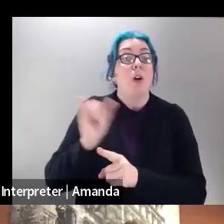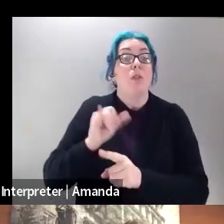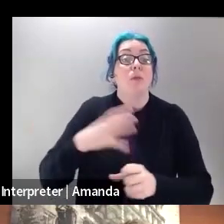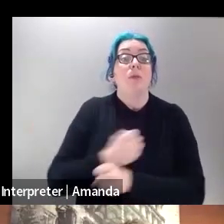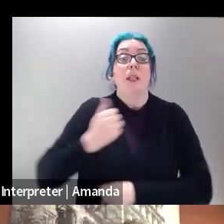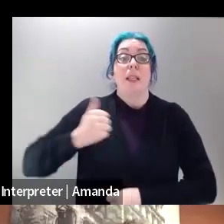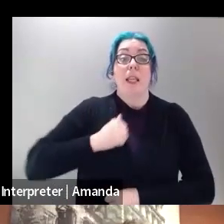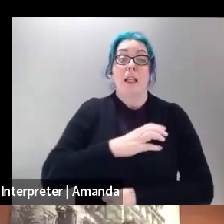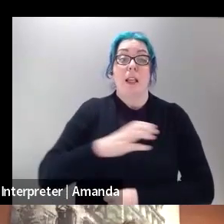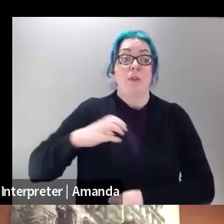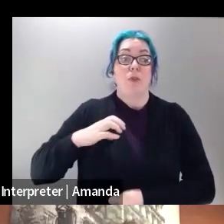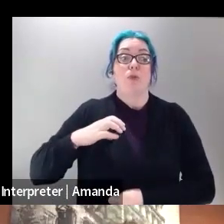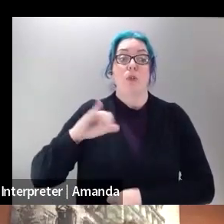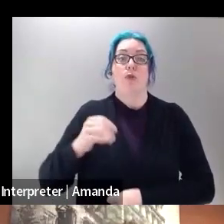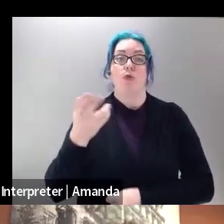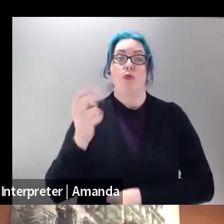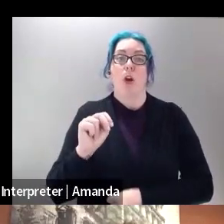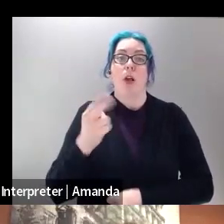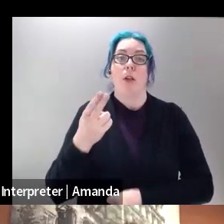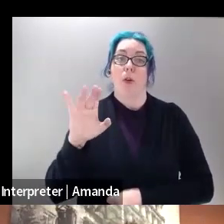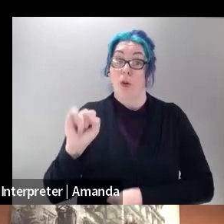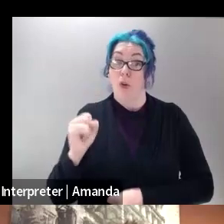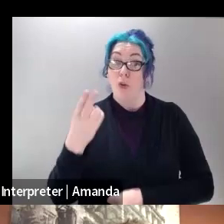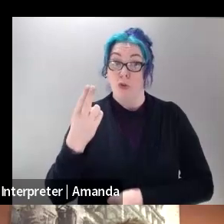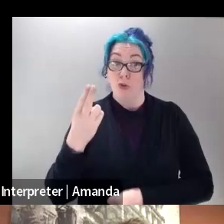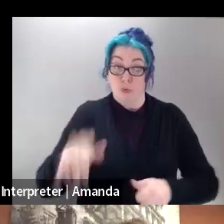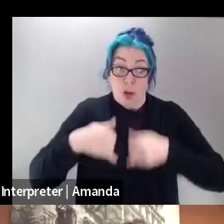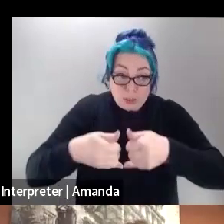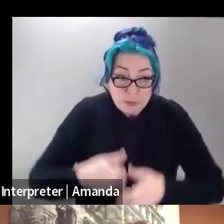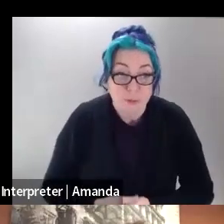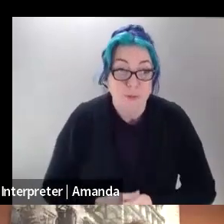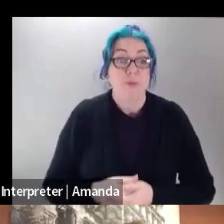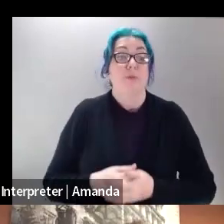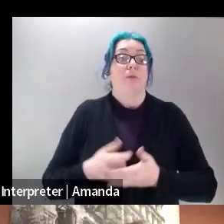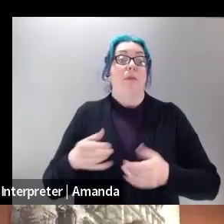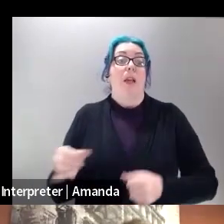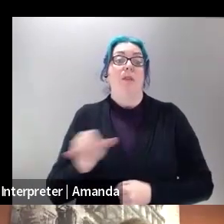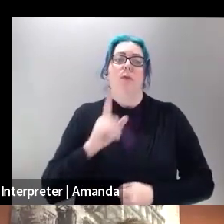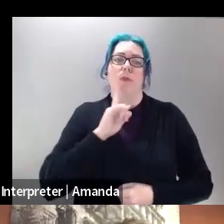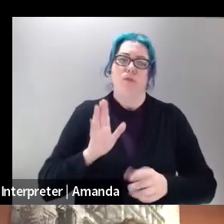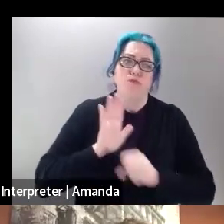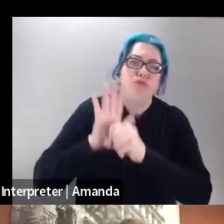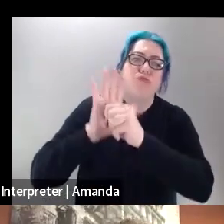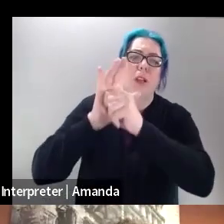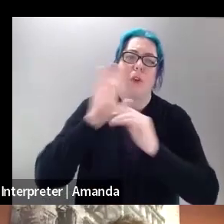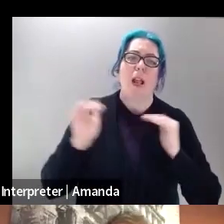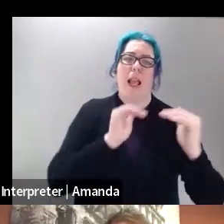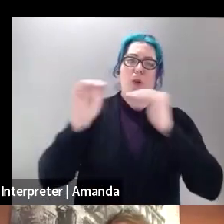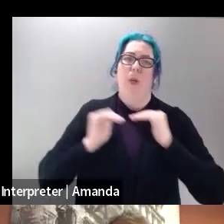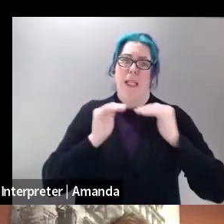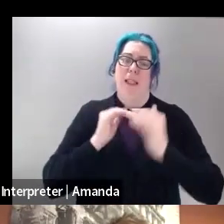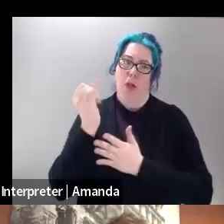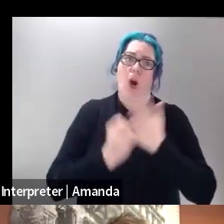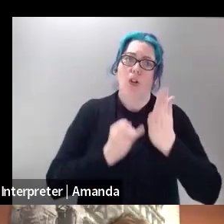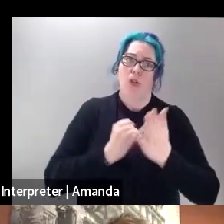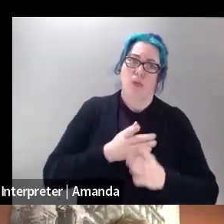humans while maintaining a career in the arts. That's a lot. All